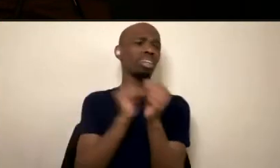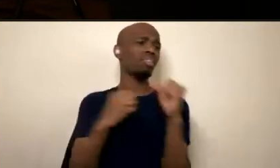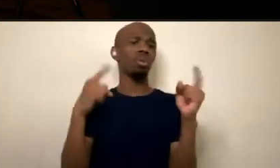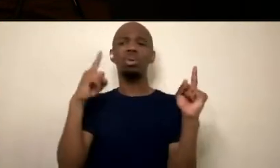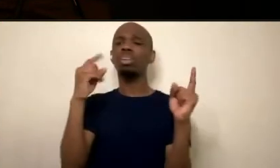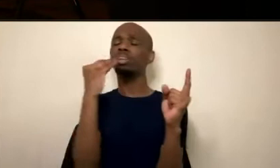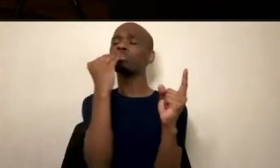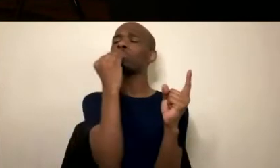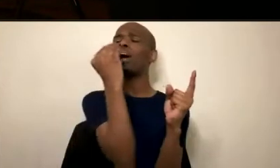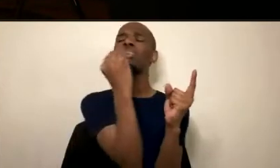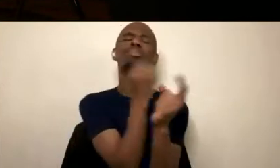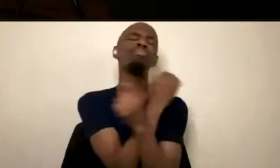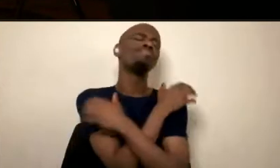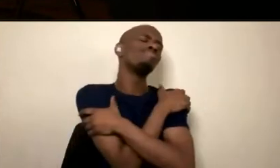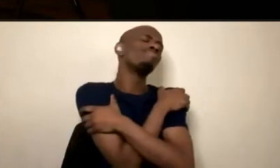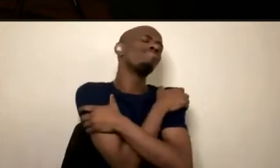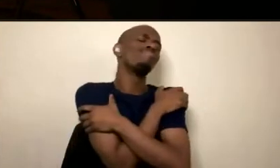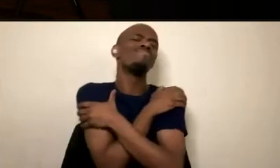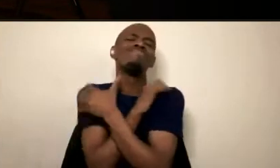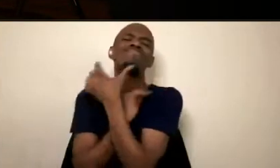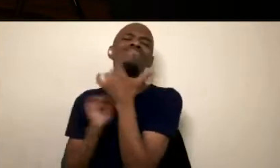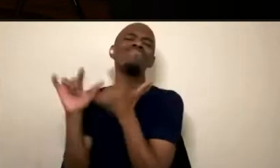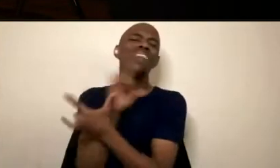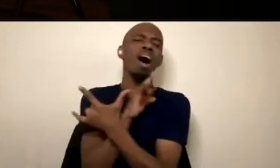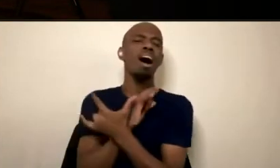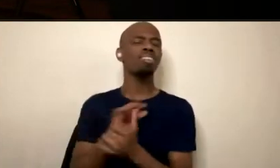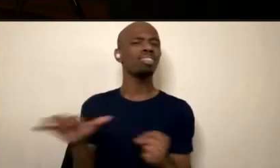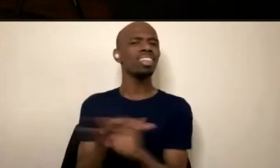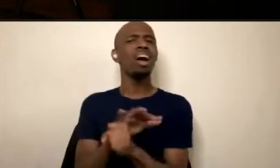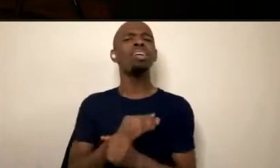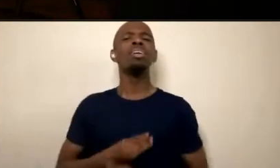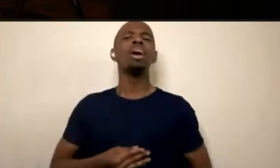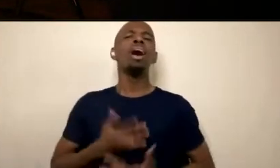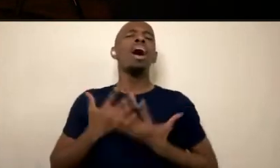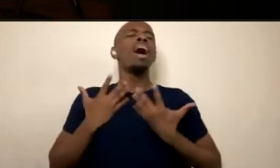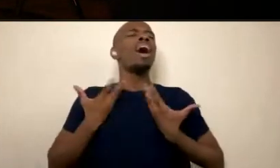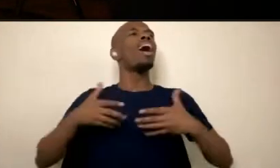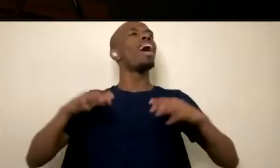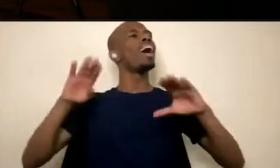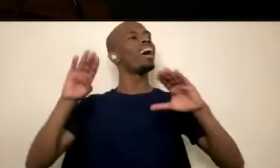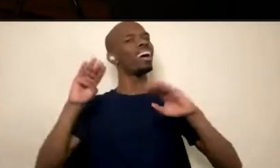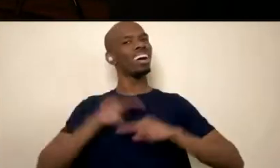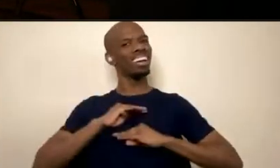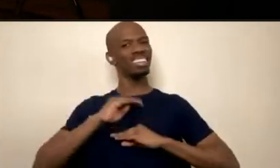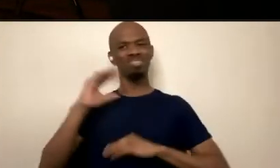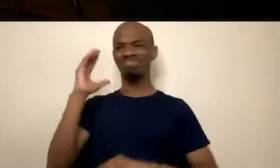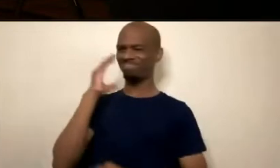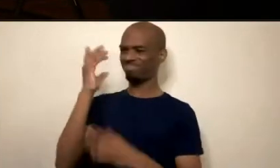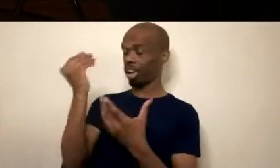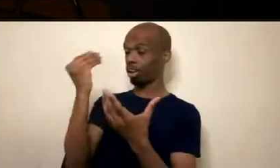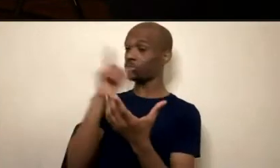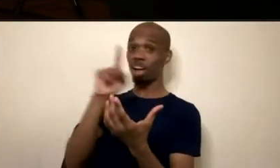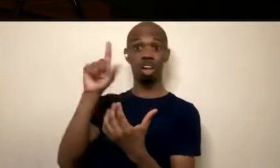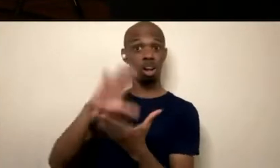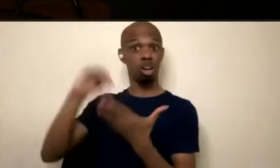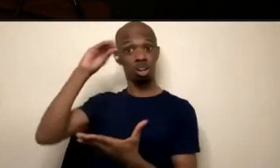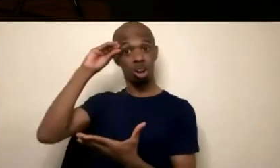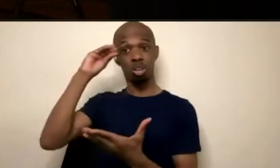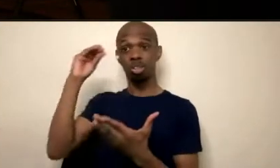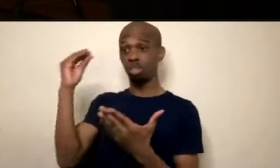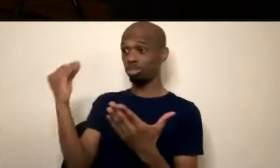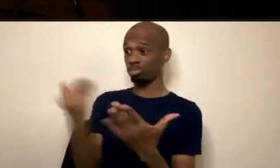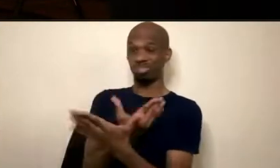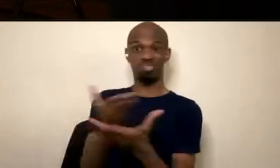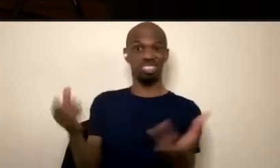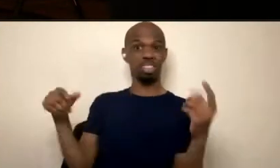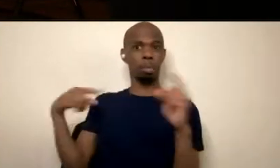discovered all kinds of things about yourself and, you know, and gave it up and gave love and sweetness to other people. I hope